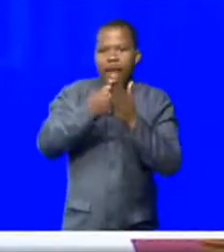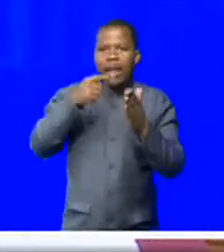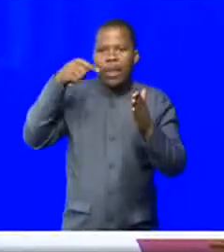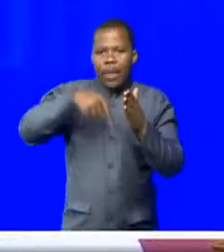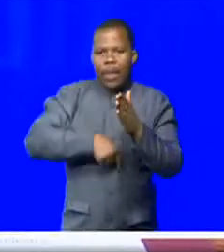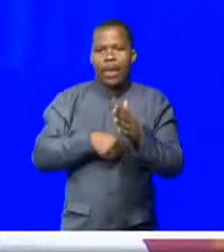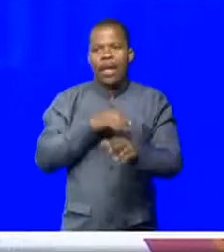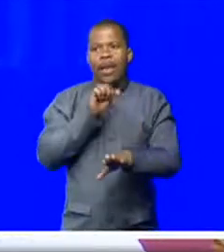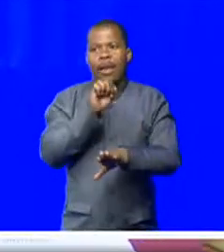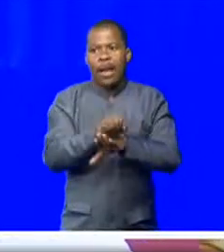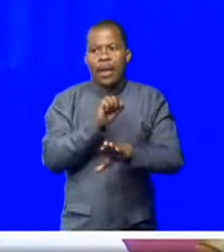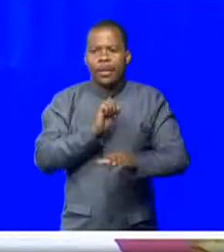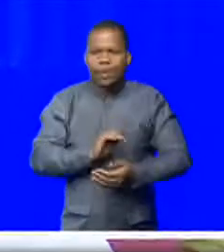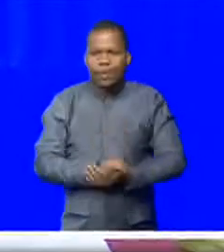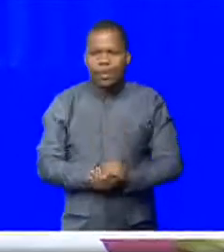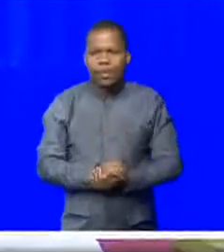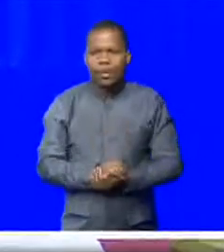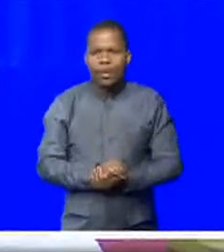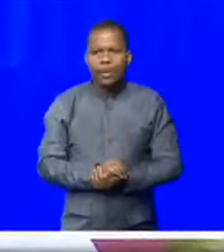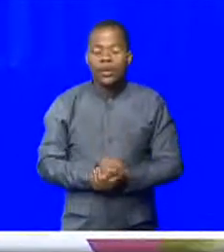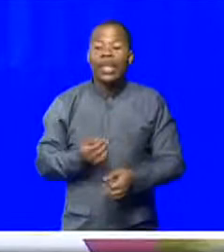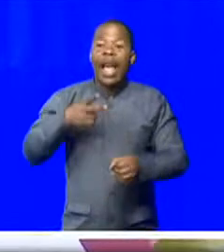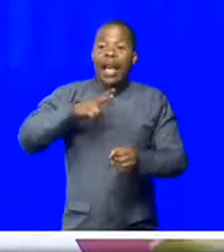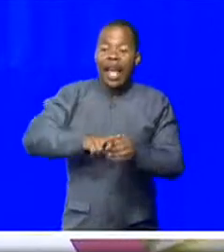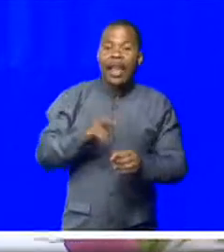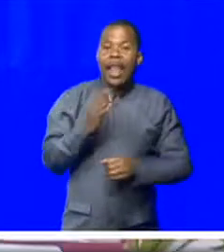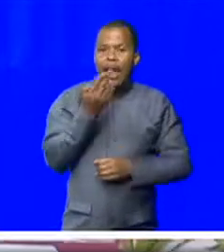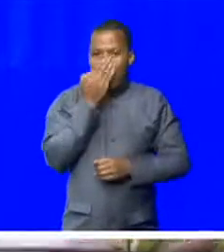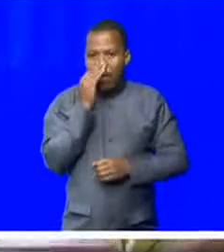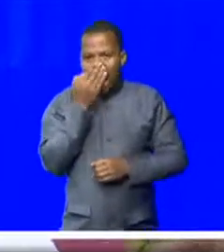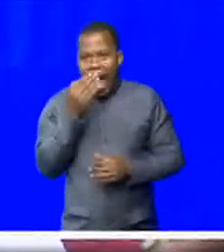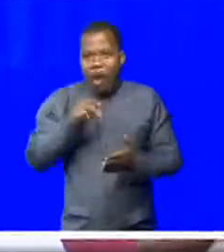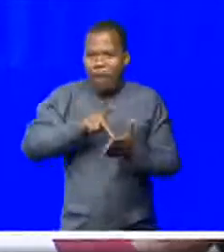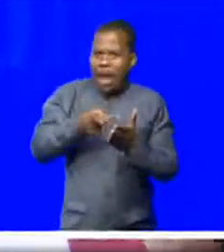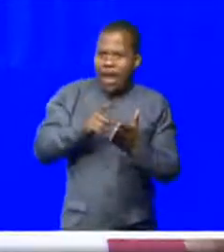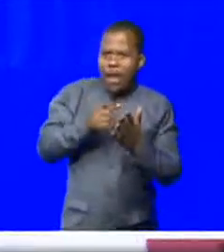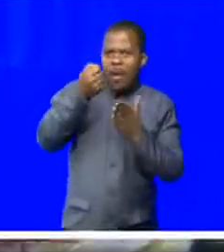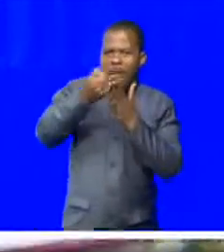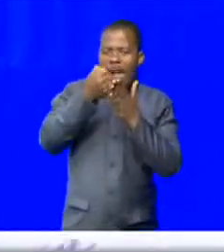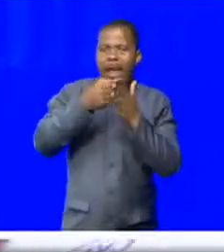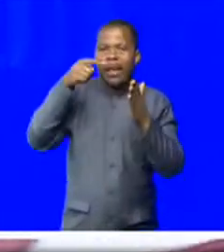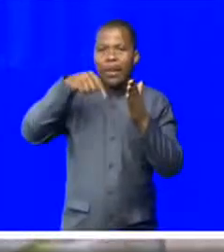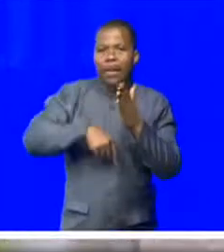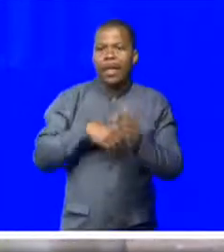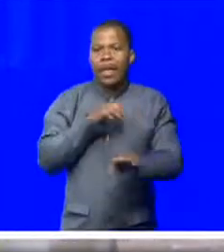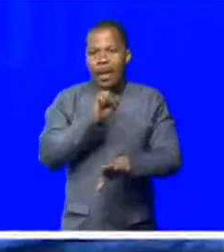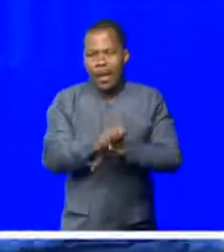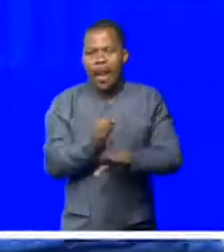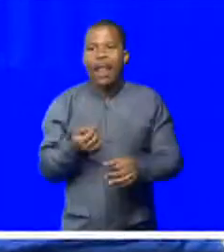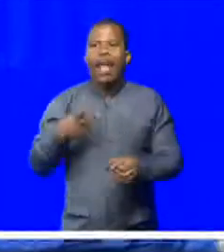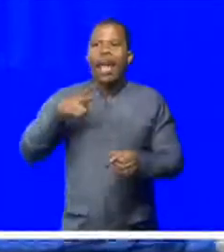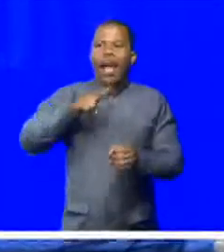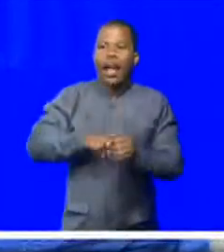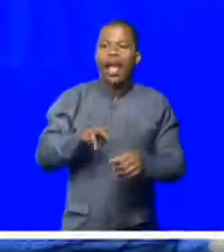transnational organized and cross-border crimes in the region. The summit further adopted a memorandum of